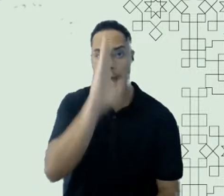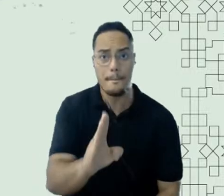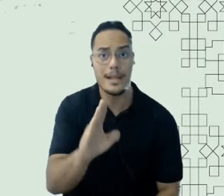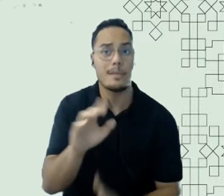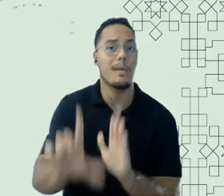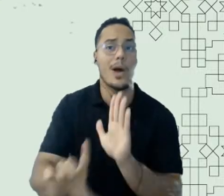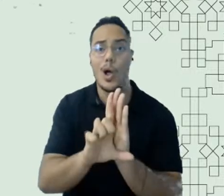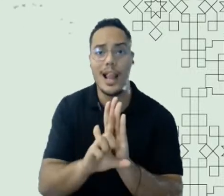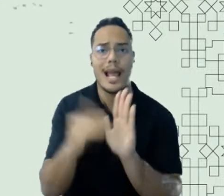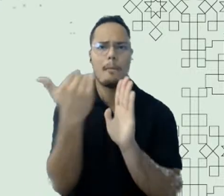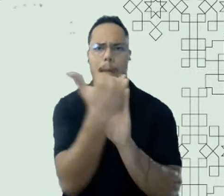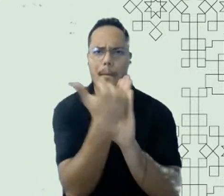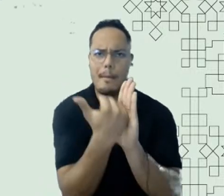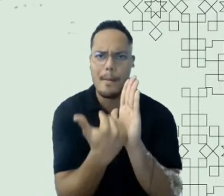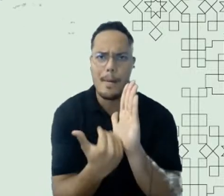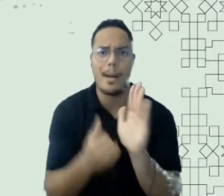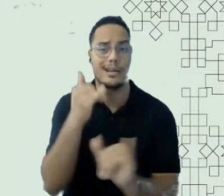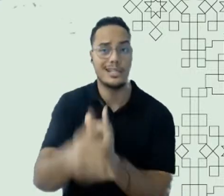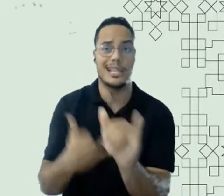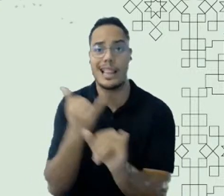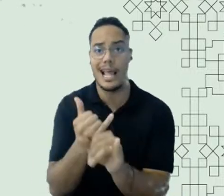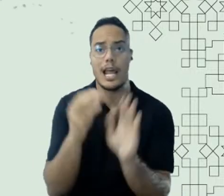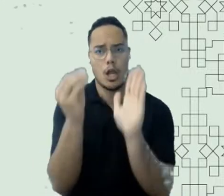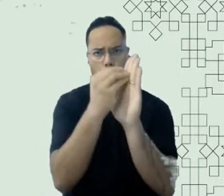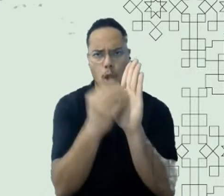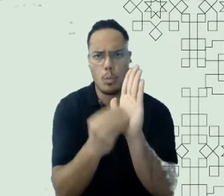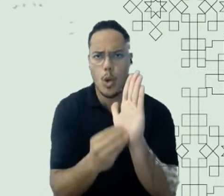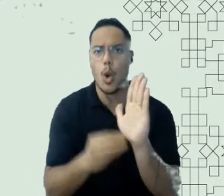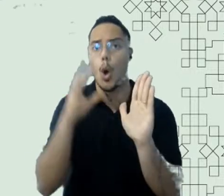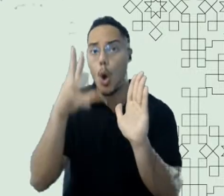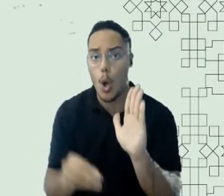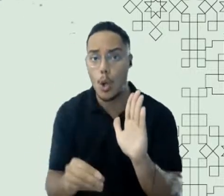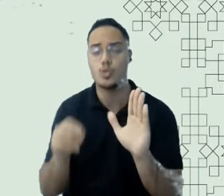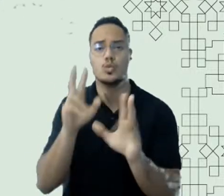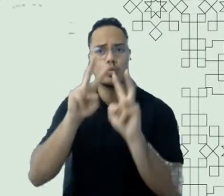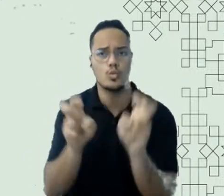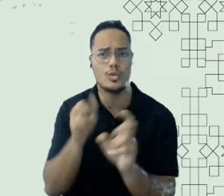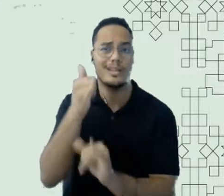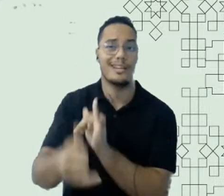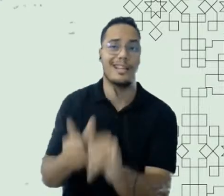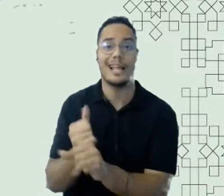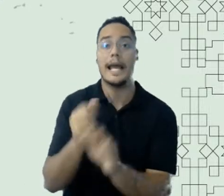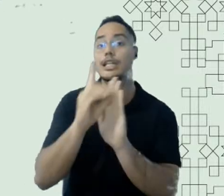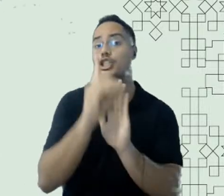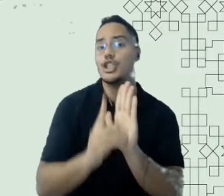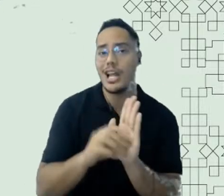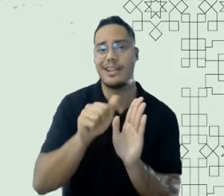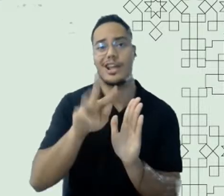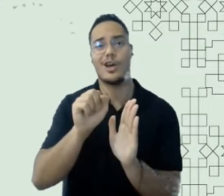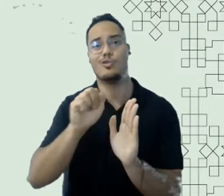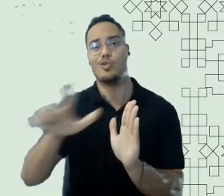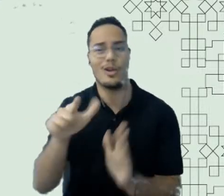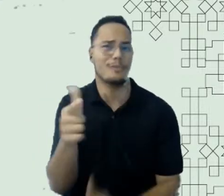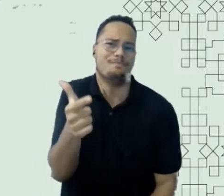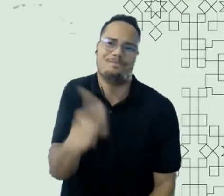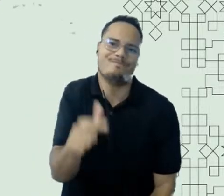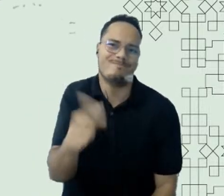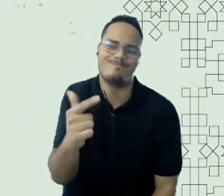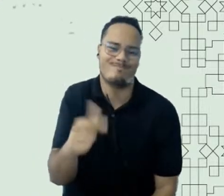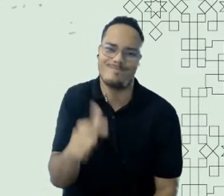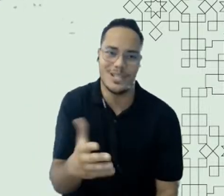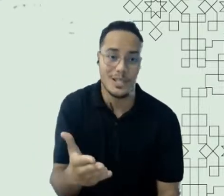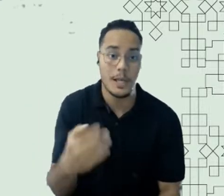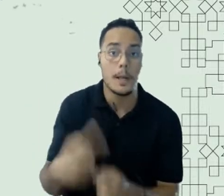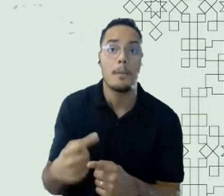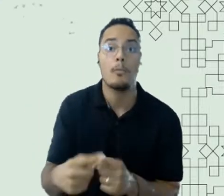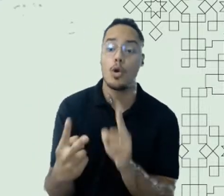talk about copyright, because at the same time, both laws were being discussed in the Congress, and people said, well, if we cannot